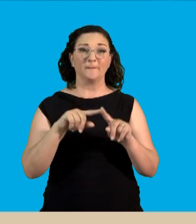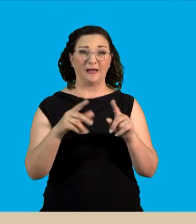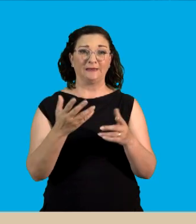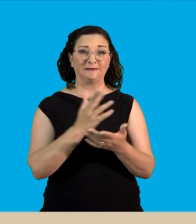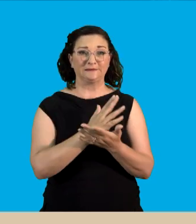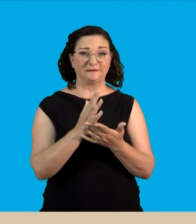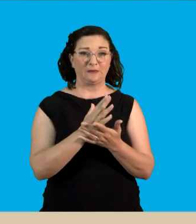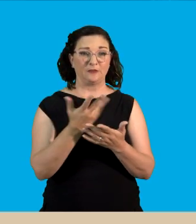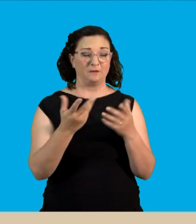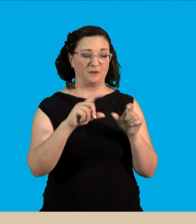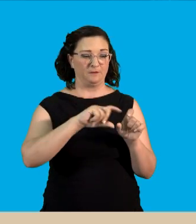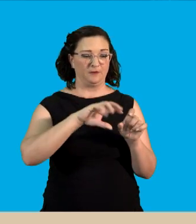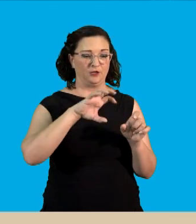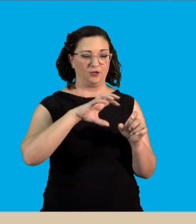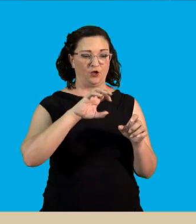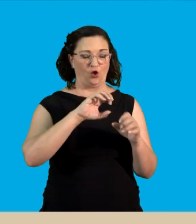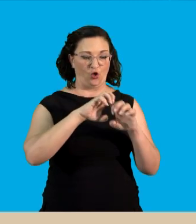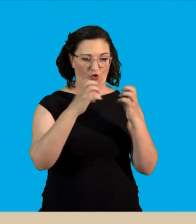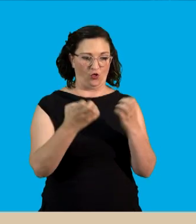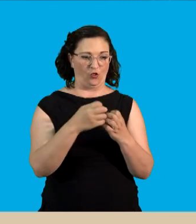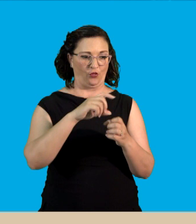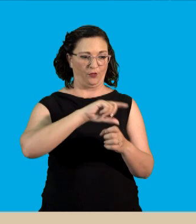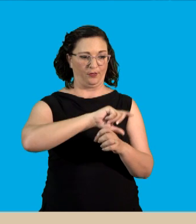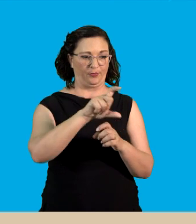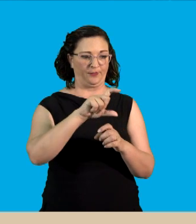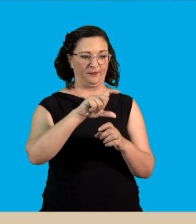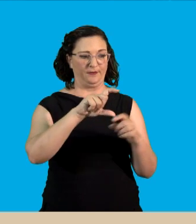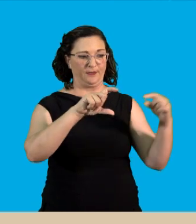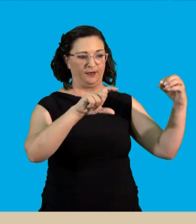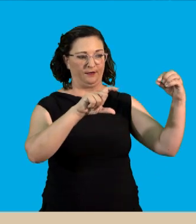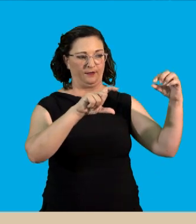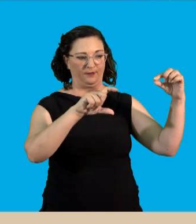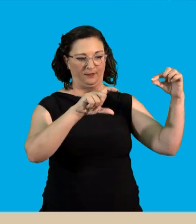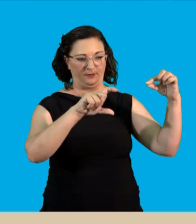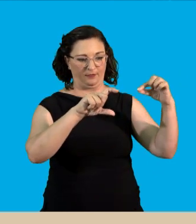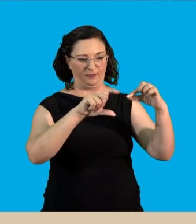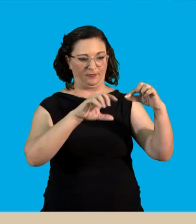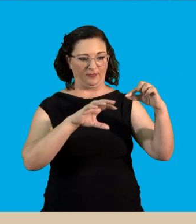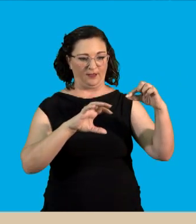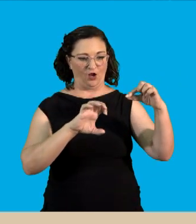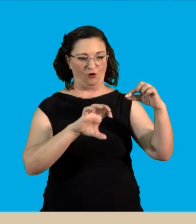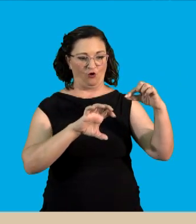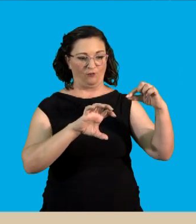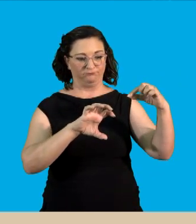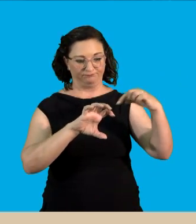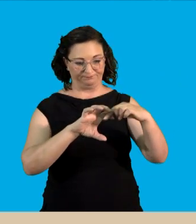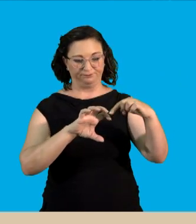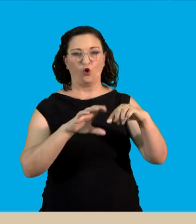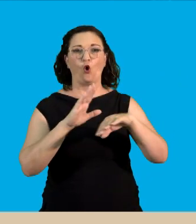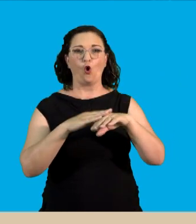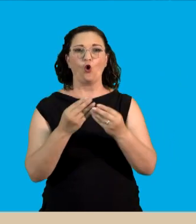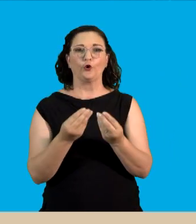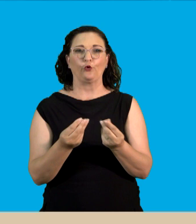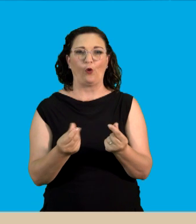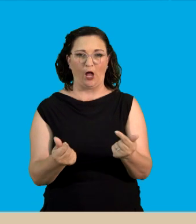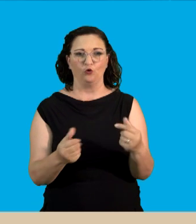the ground before burning up completely. And when they crash to the ground on the surface of the Earth, they are no longer going to be referred